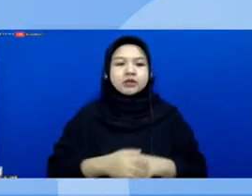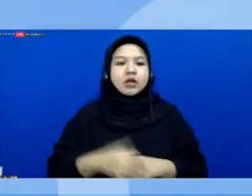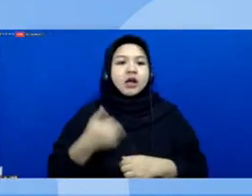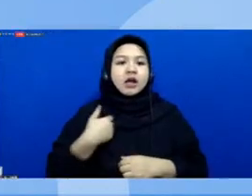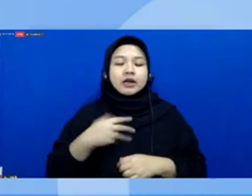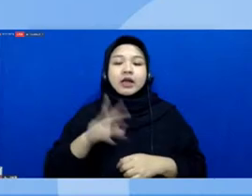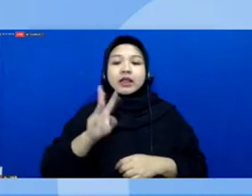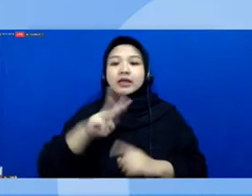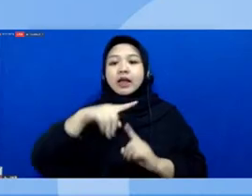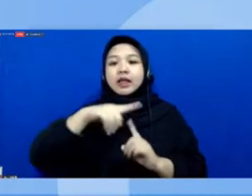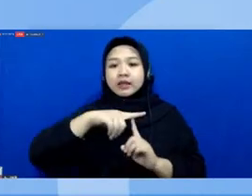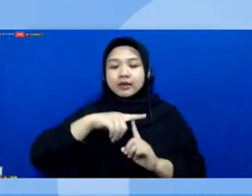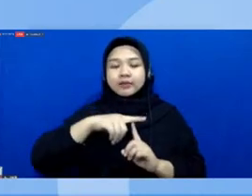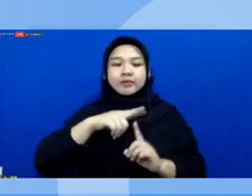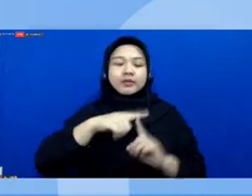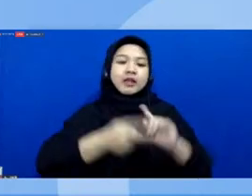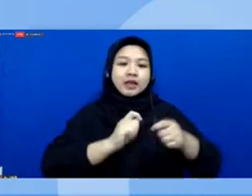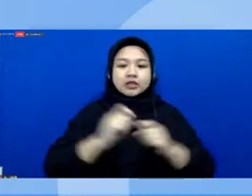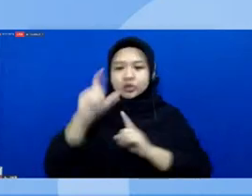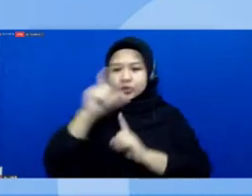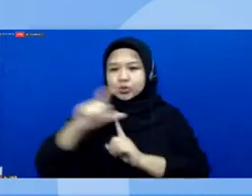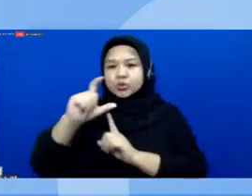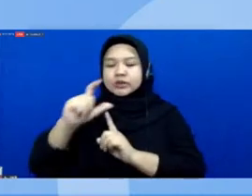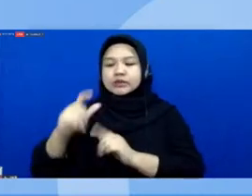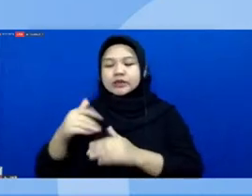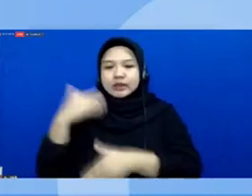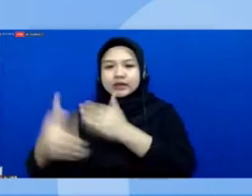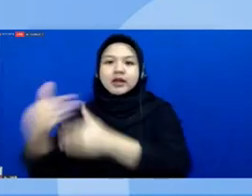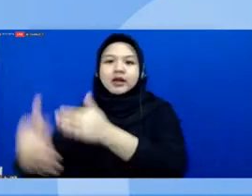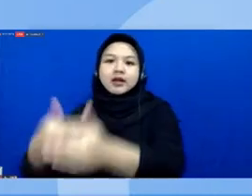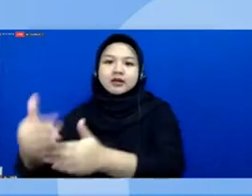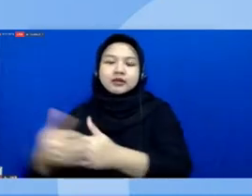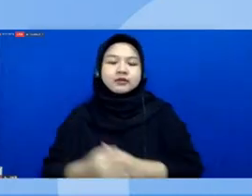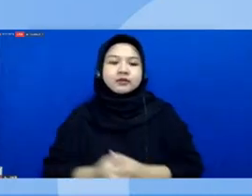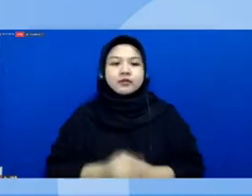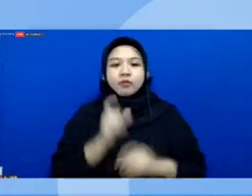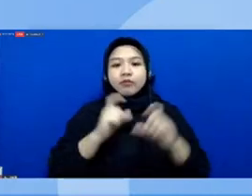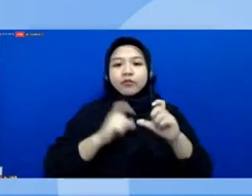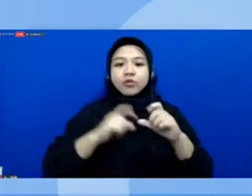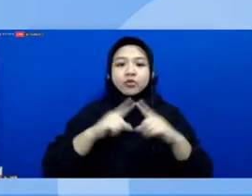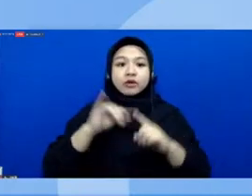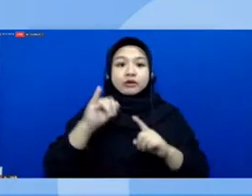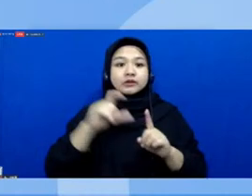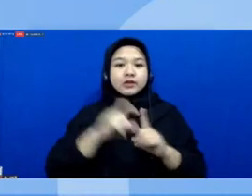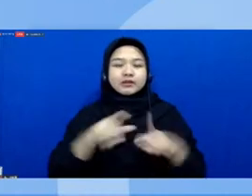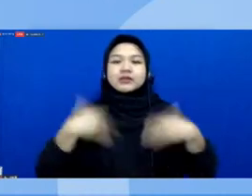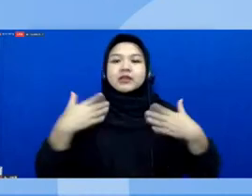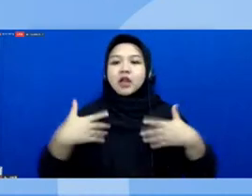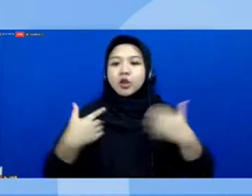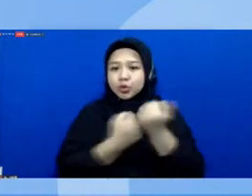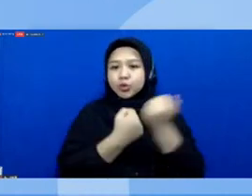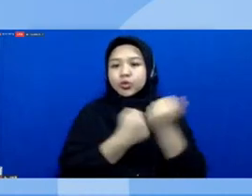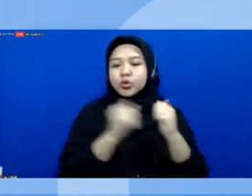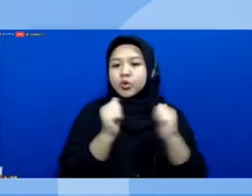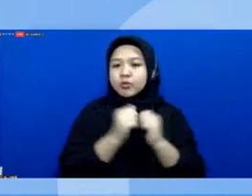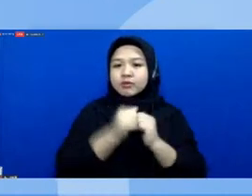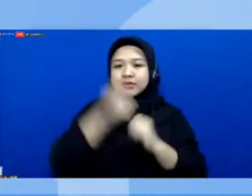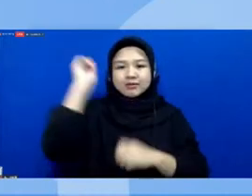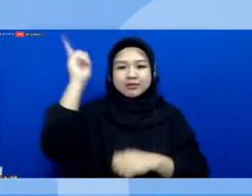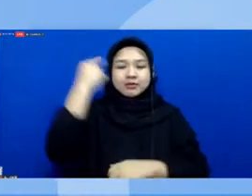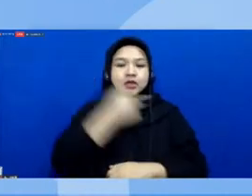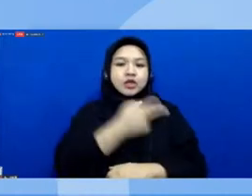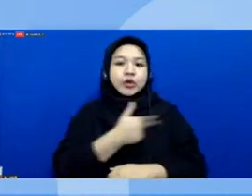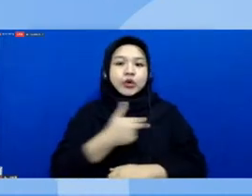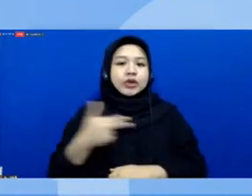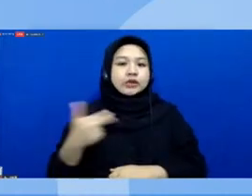and vaccination efforts. USAID is pleased to support the government of Indonesia's commitment to increasing the testing,